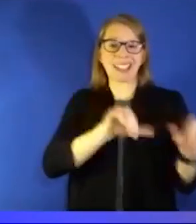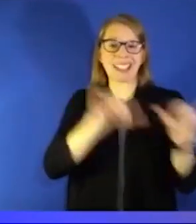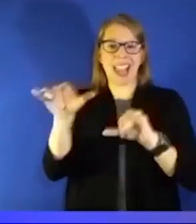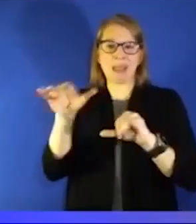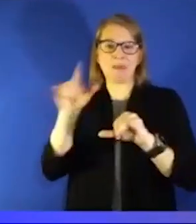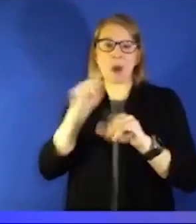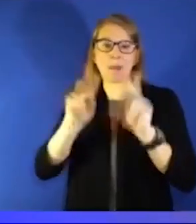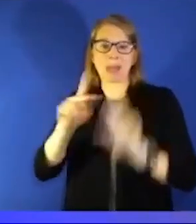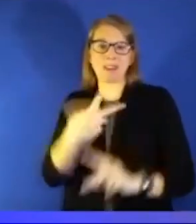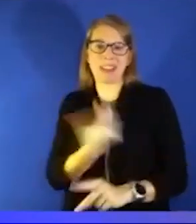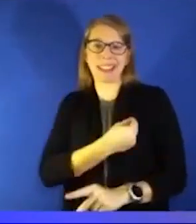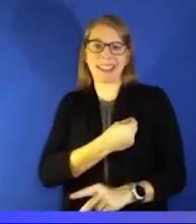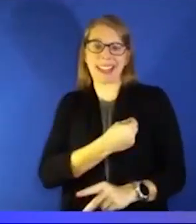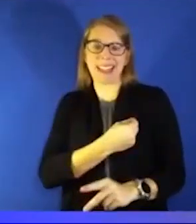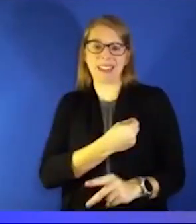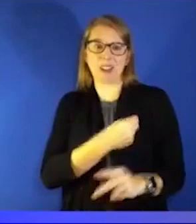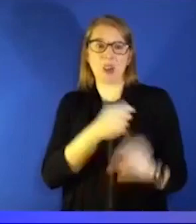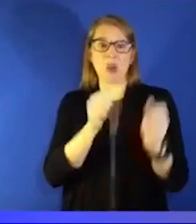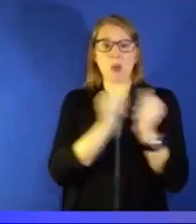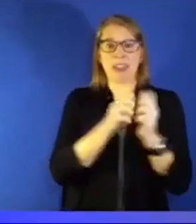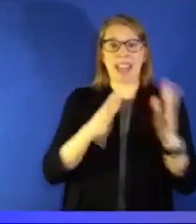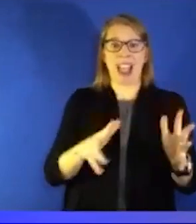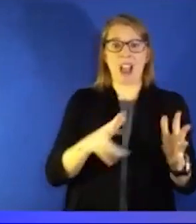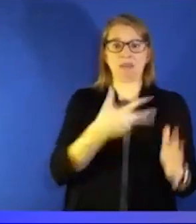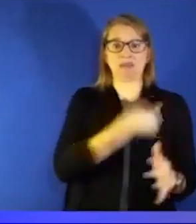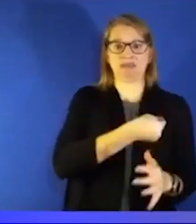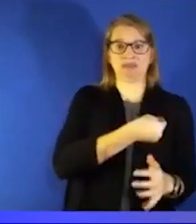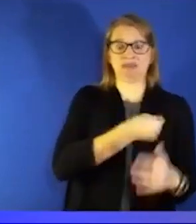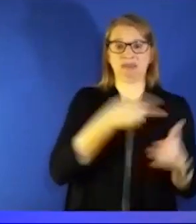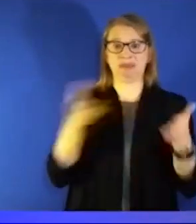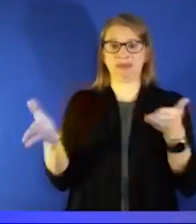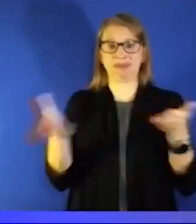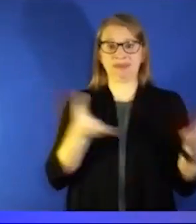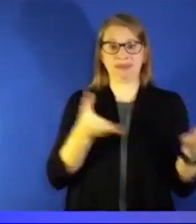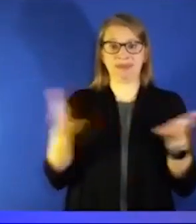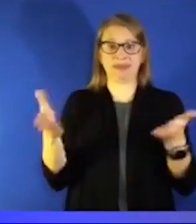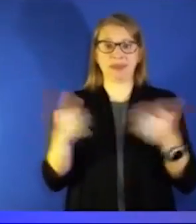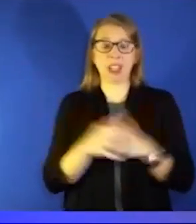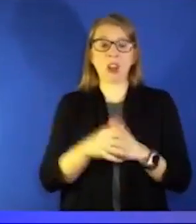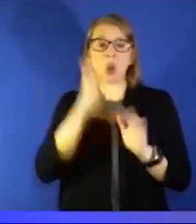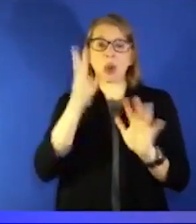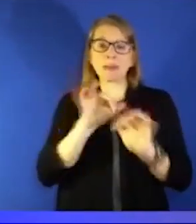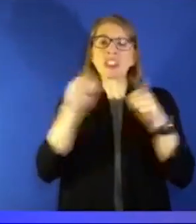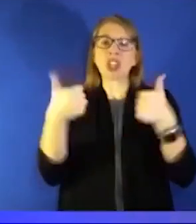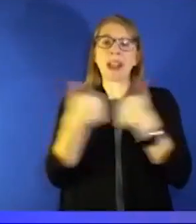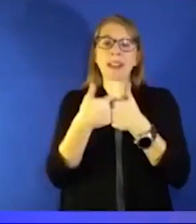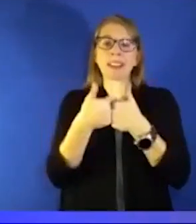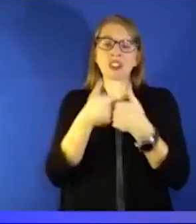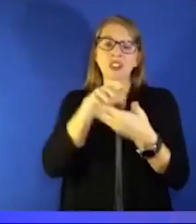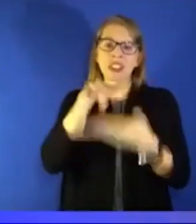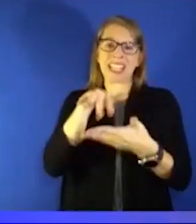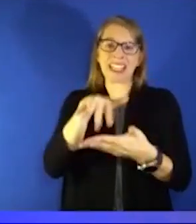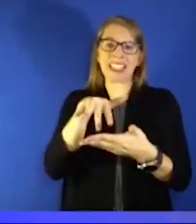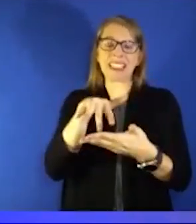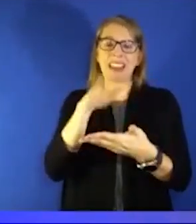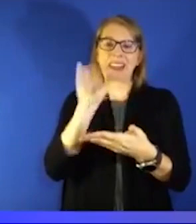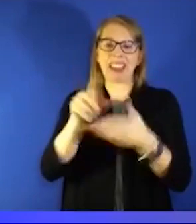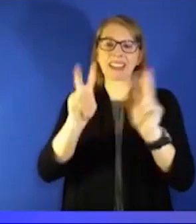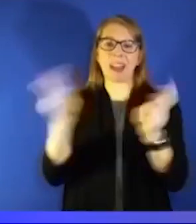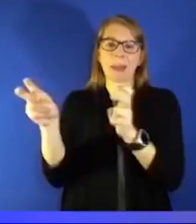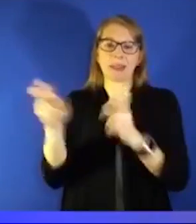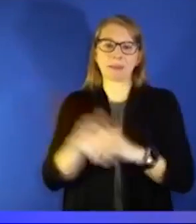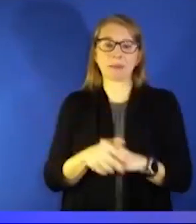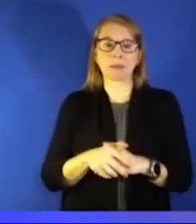vaccinated and the people who were getting placebo. So it's going to be a challenging thing to study. It is